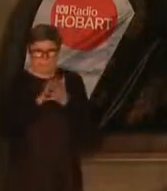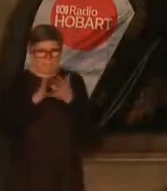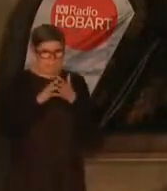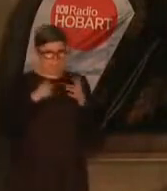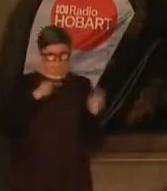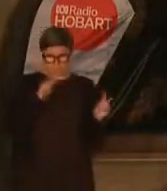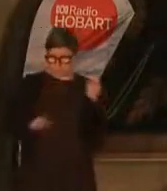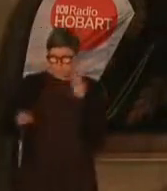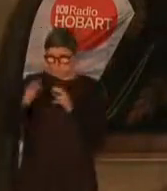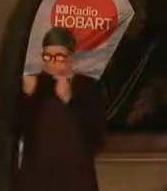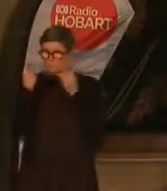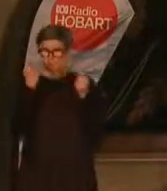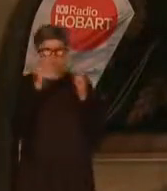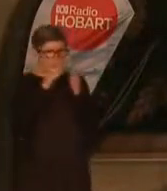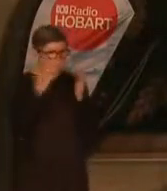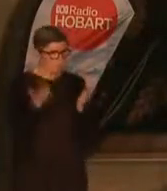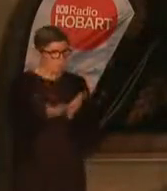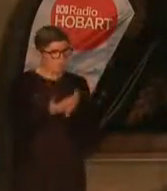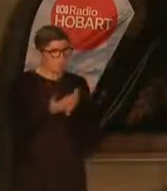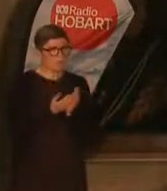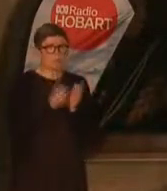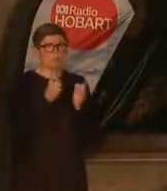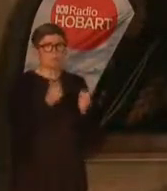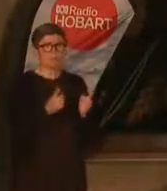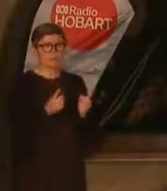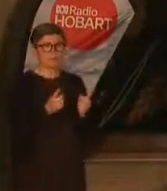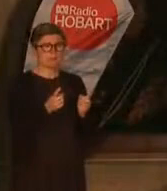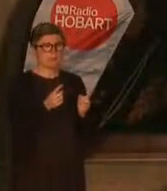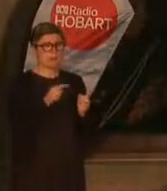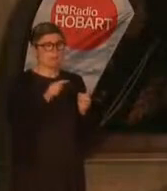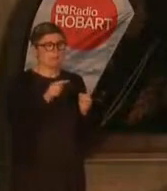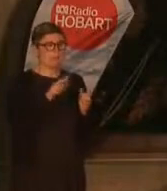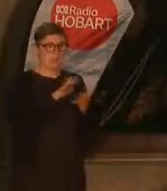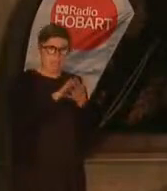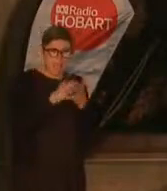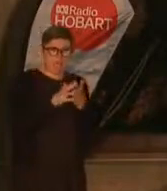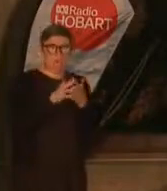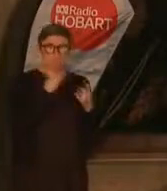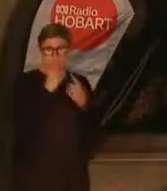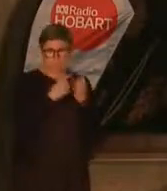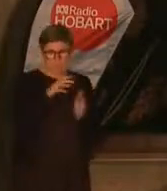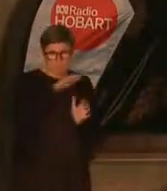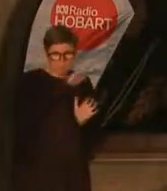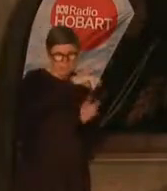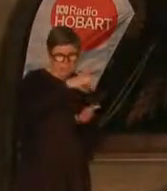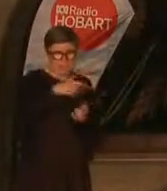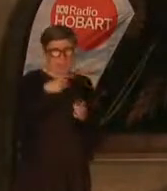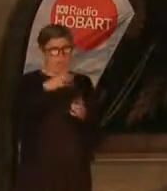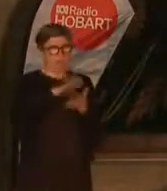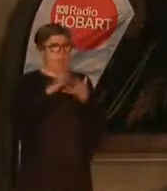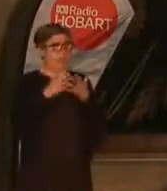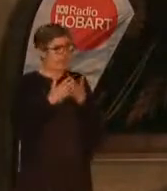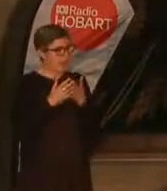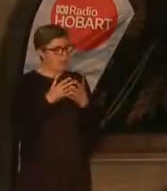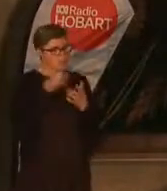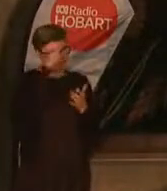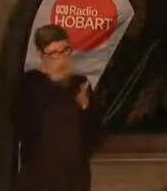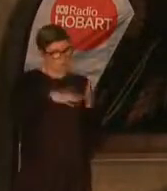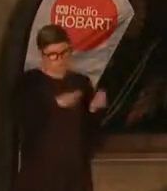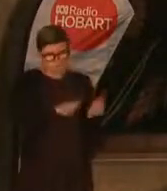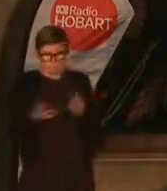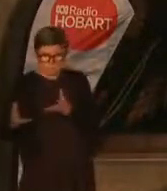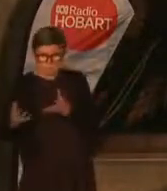world, but it's the approaches to gathering and understanding and transmitting that knowledge that is culturally